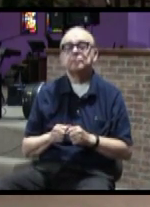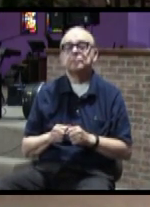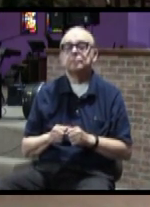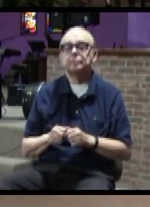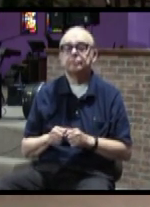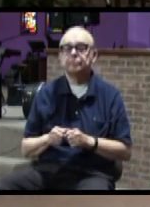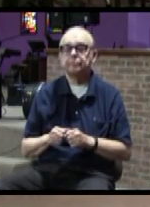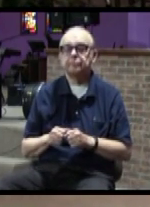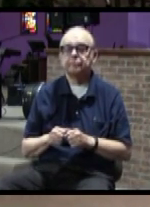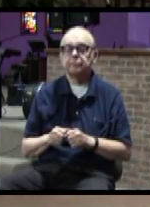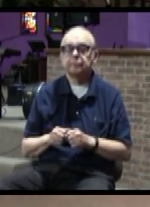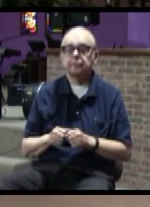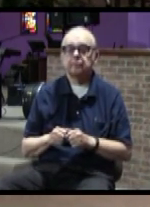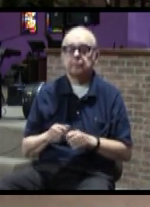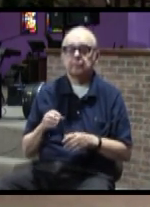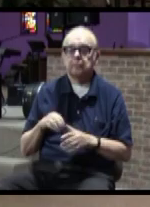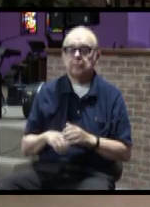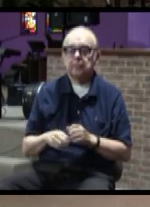baptized